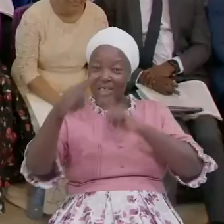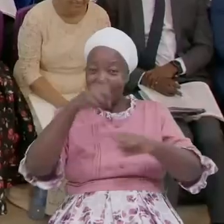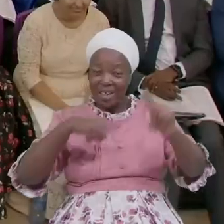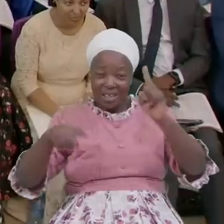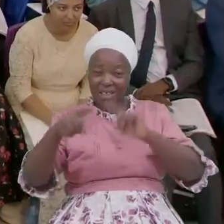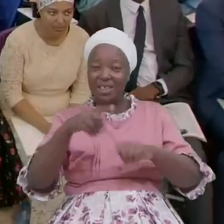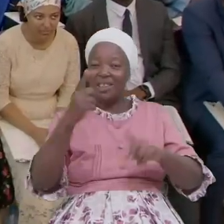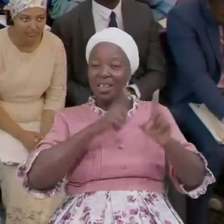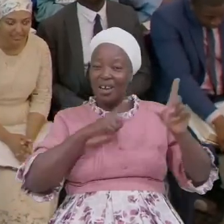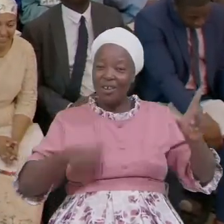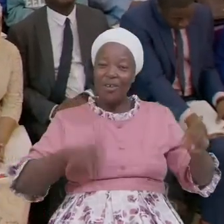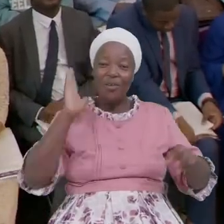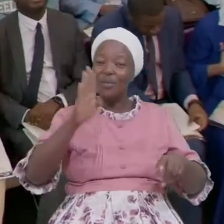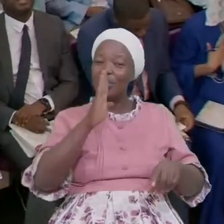own.